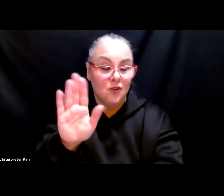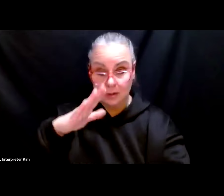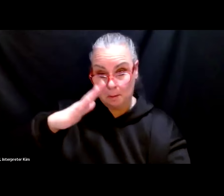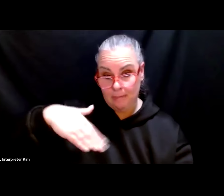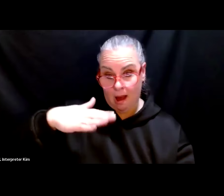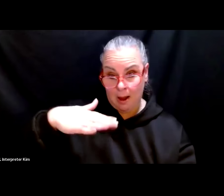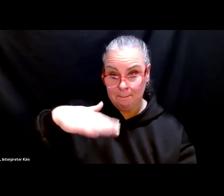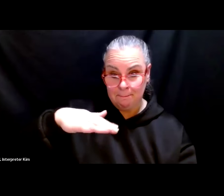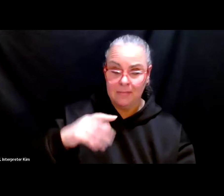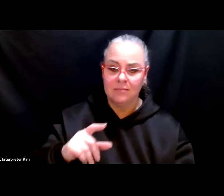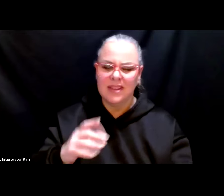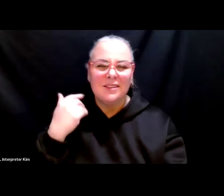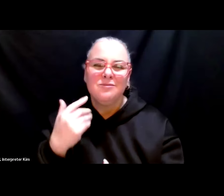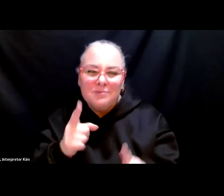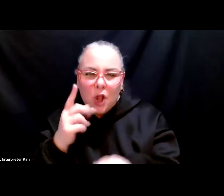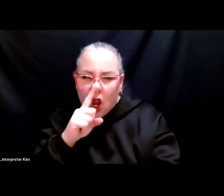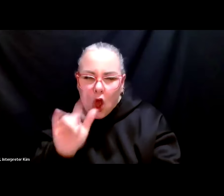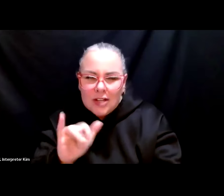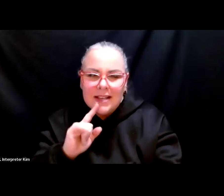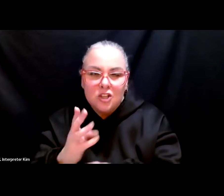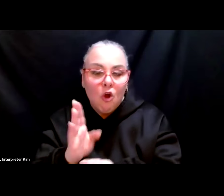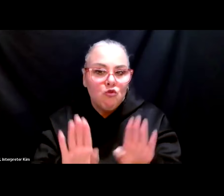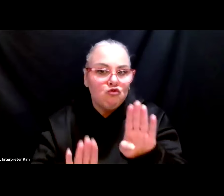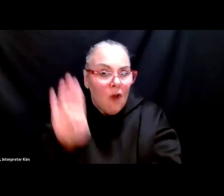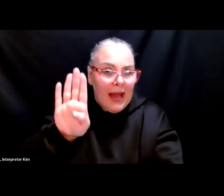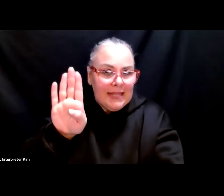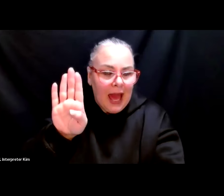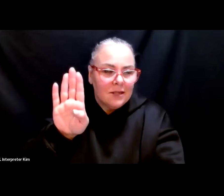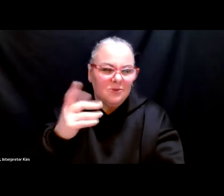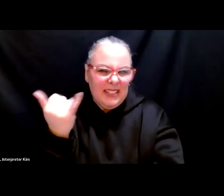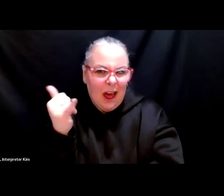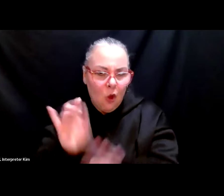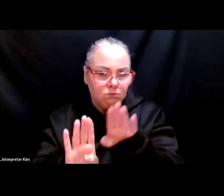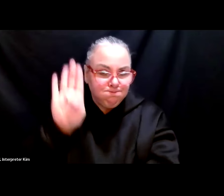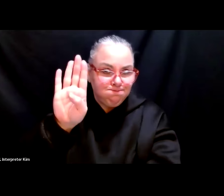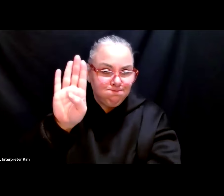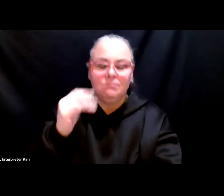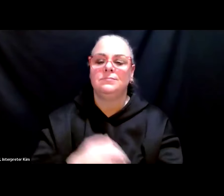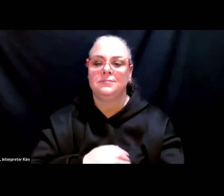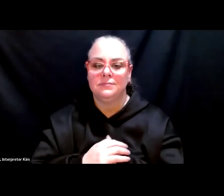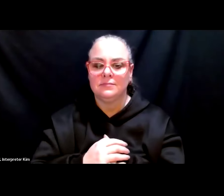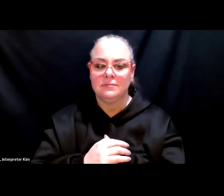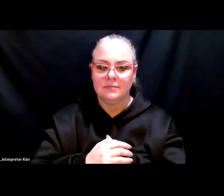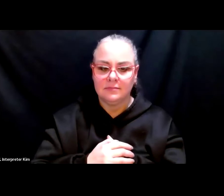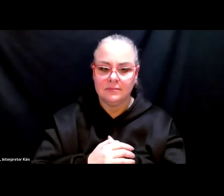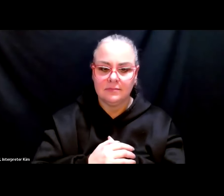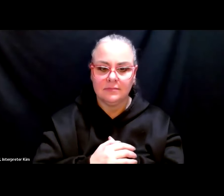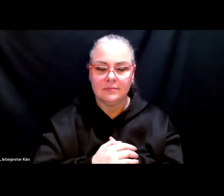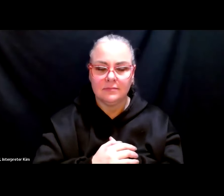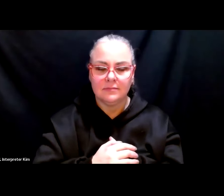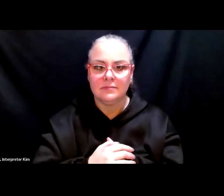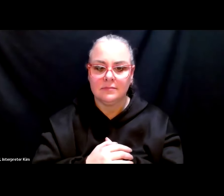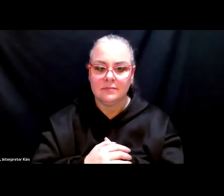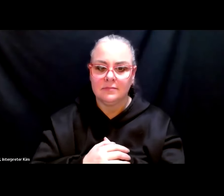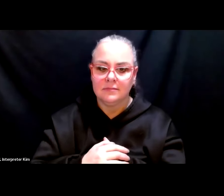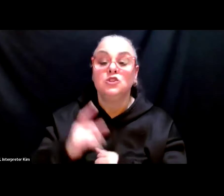of your screen. If you aren't familiar with it, look for where the raised hand symbol is. And if you have a question, just raise